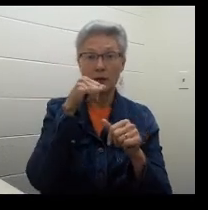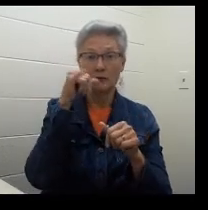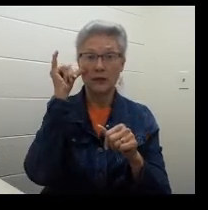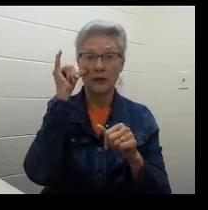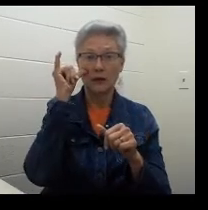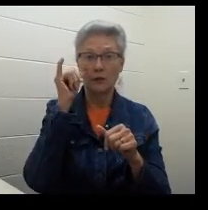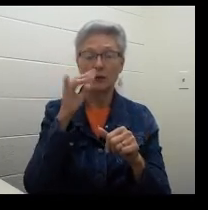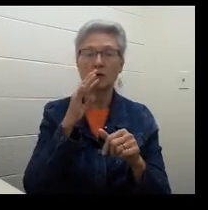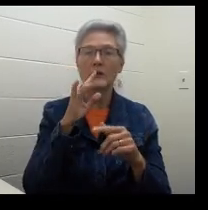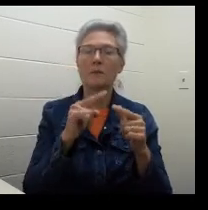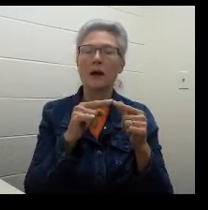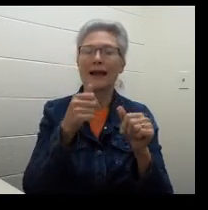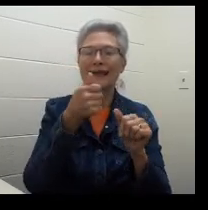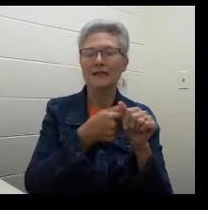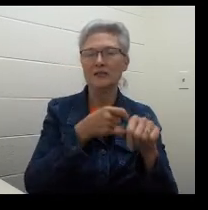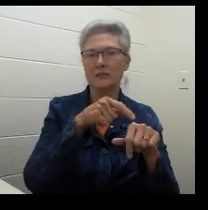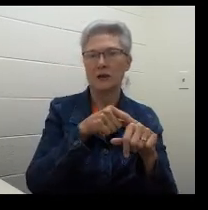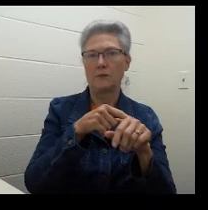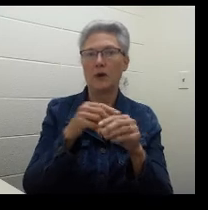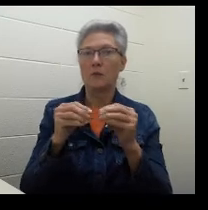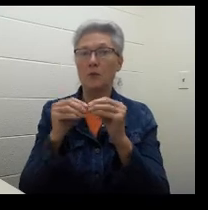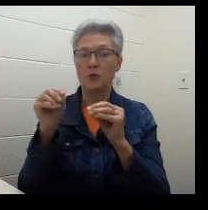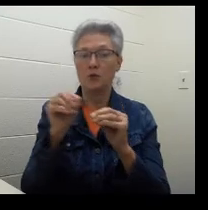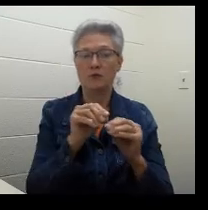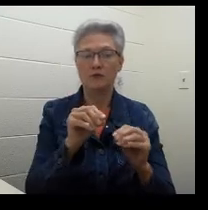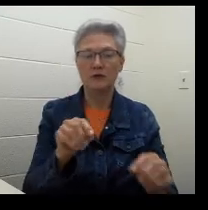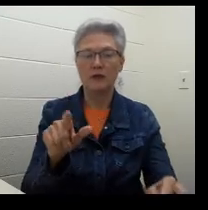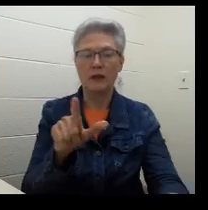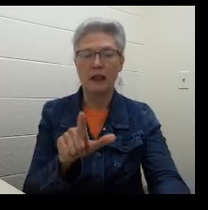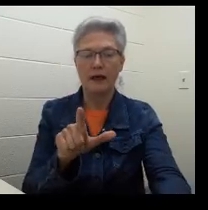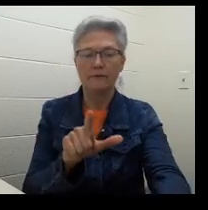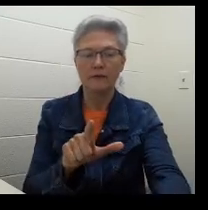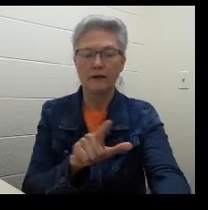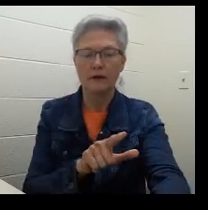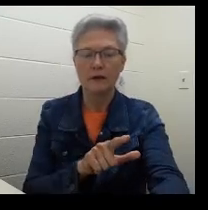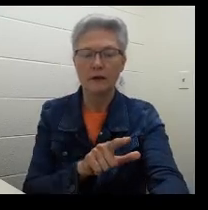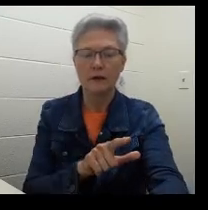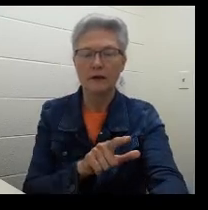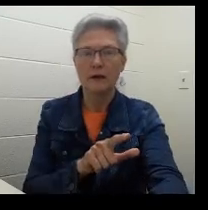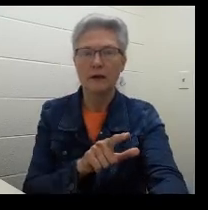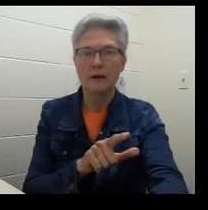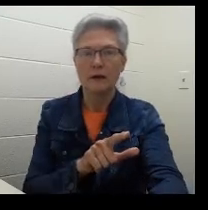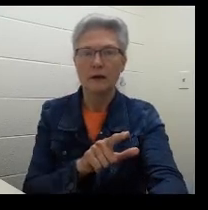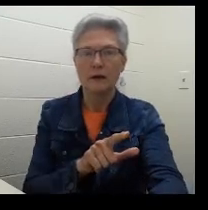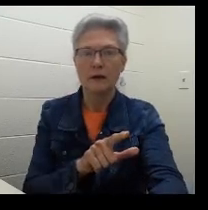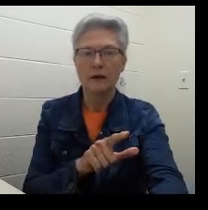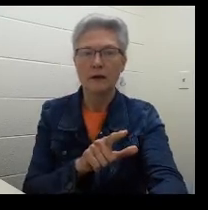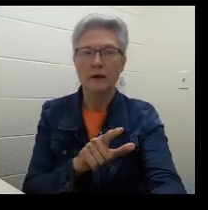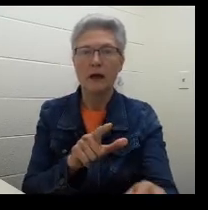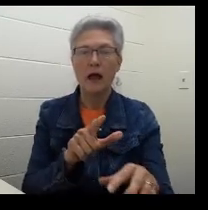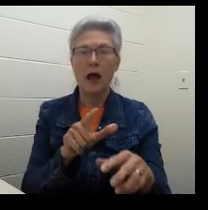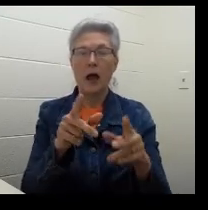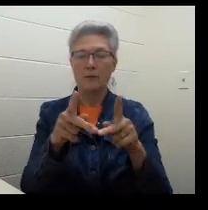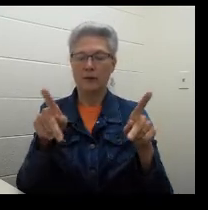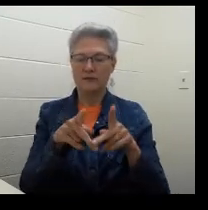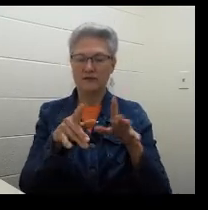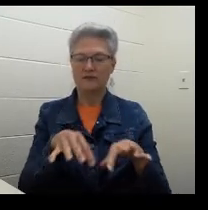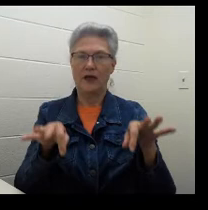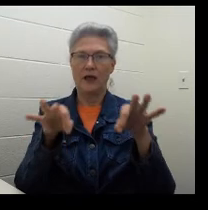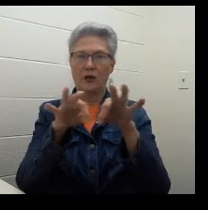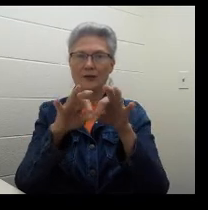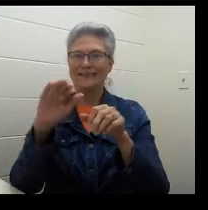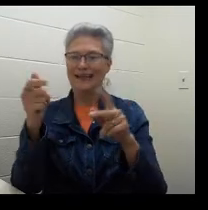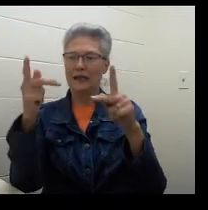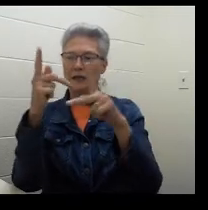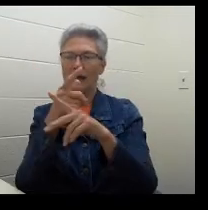we talked about how each time we move to the left, our place value is getting 10 times larger. So thousands are